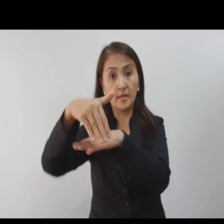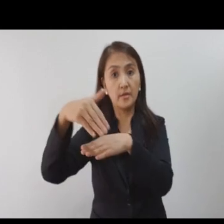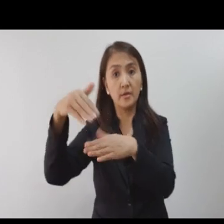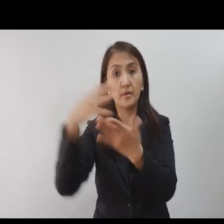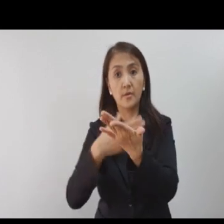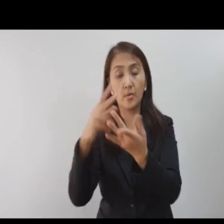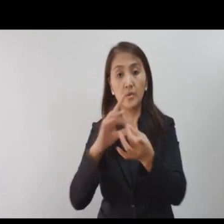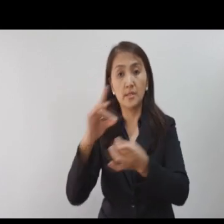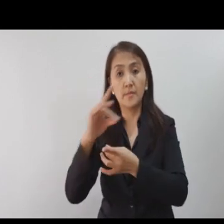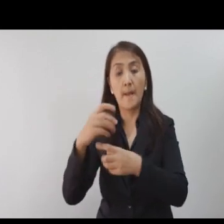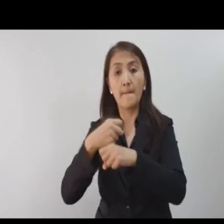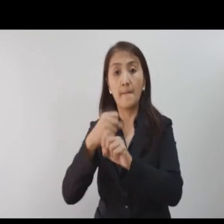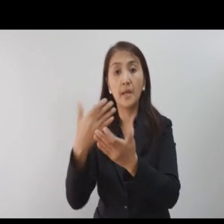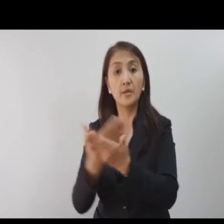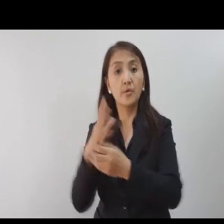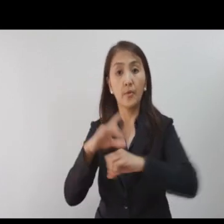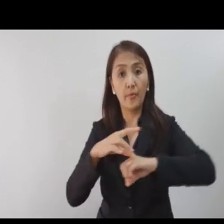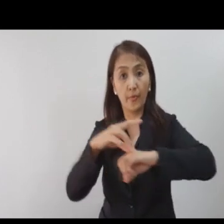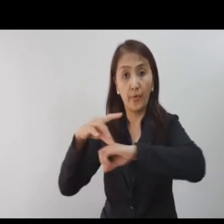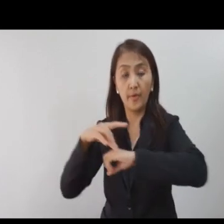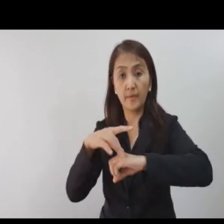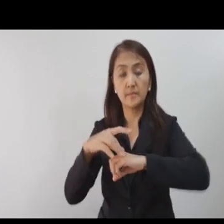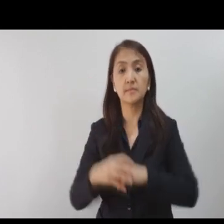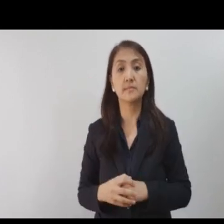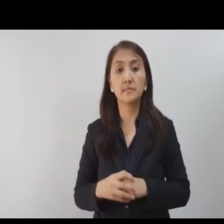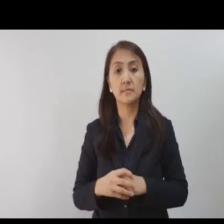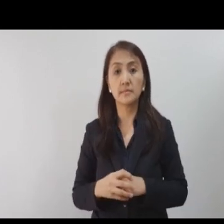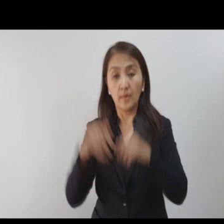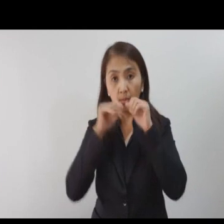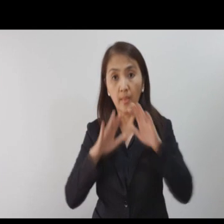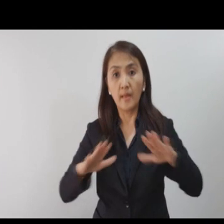Lord, send out your Spirit, and renew the face of the earth.